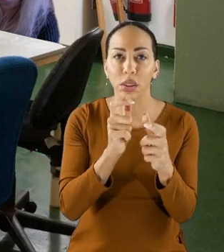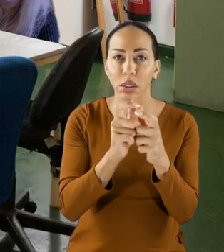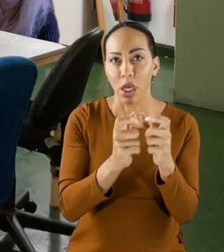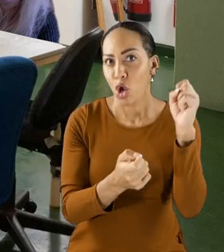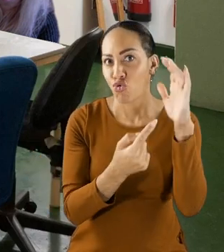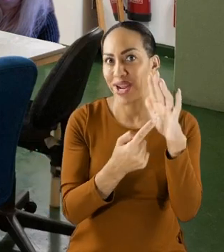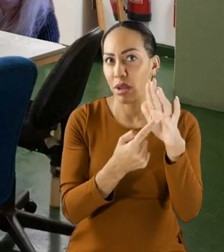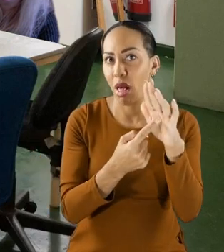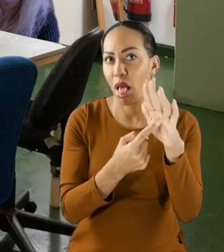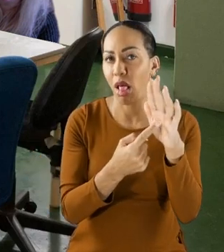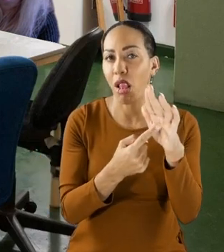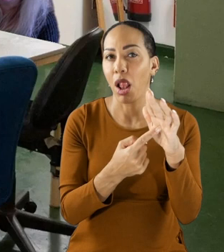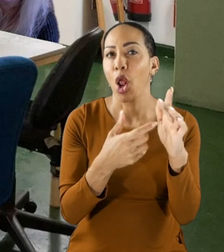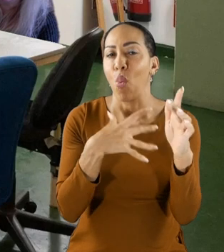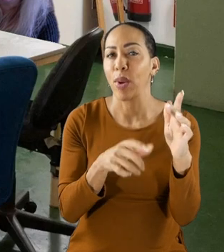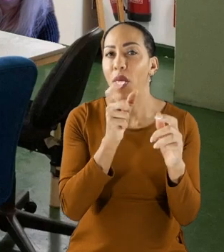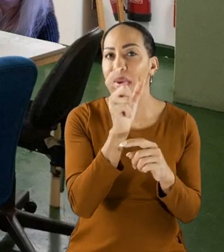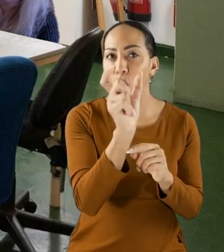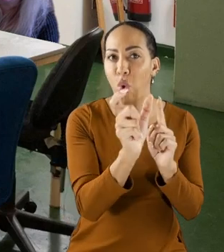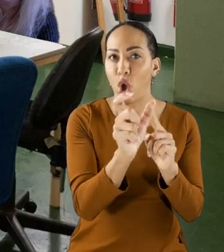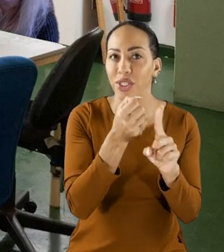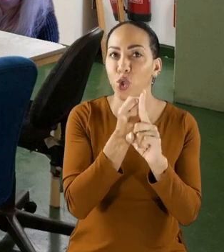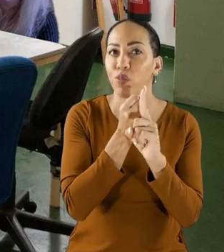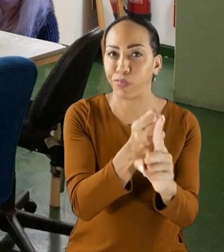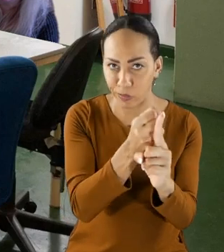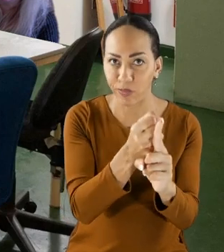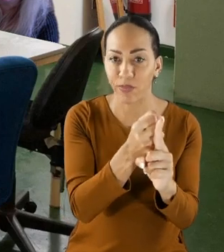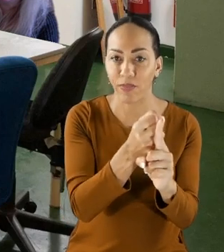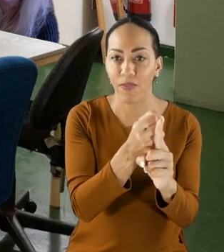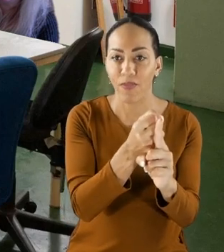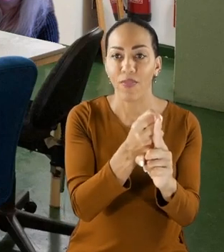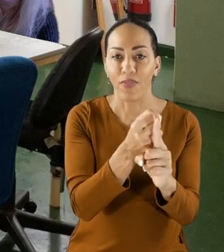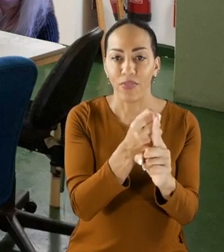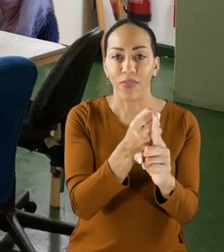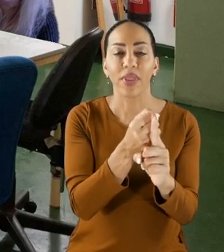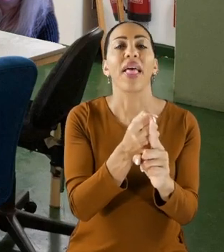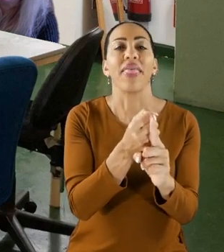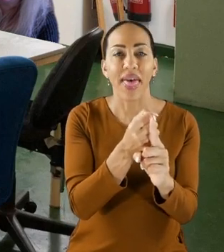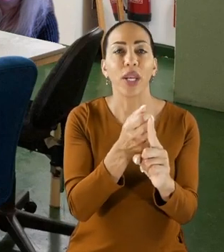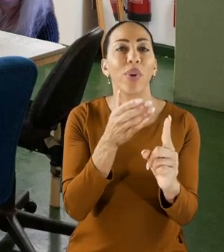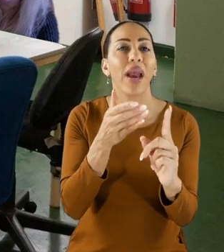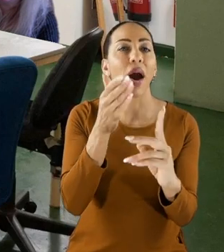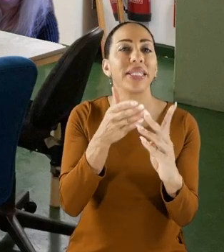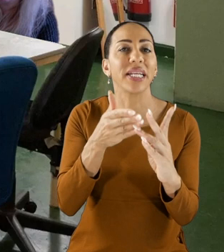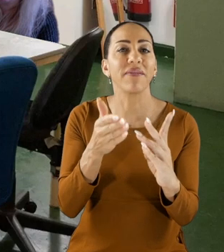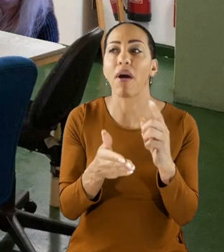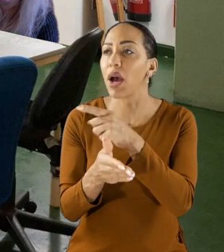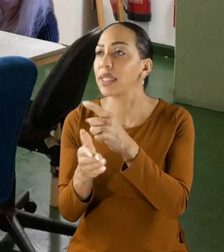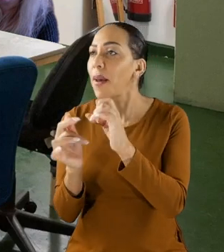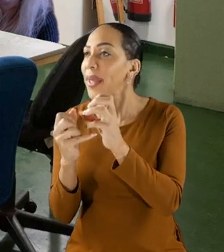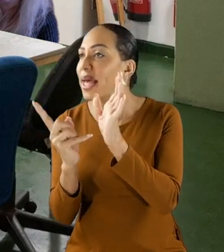script were the words that we most wanted emphasis to land on. And we identified which